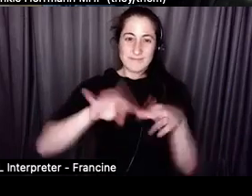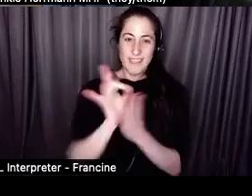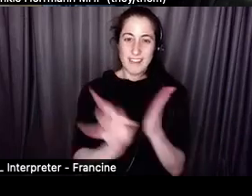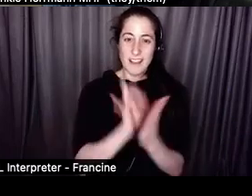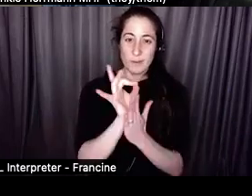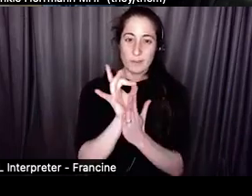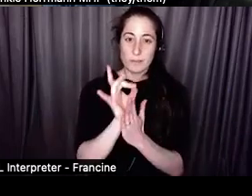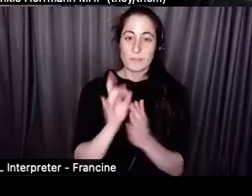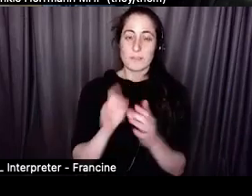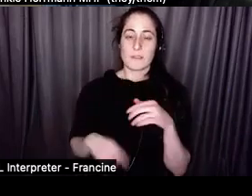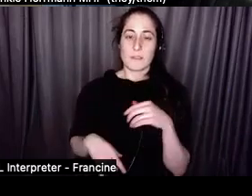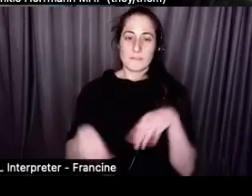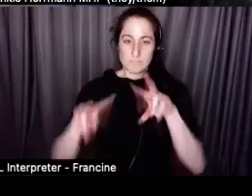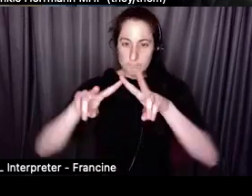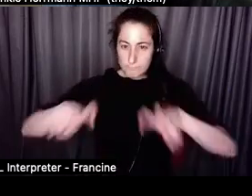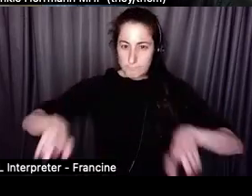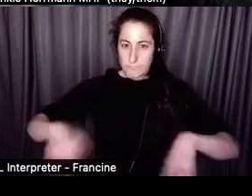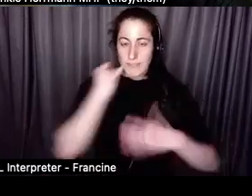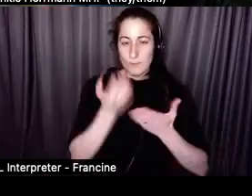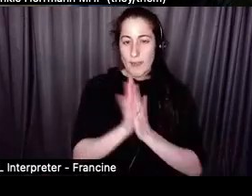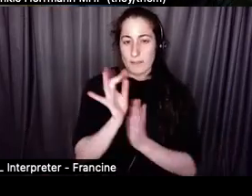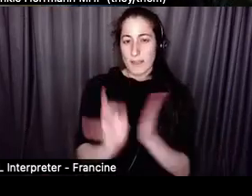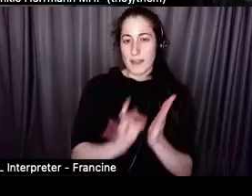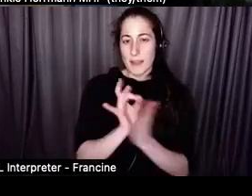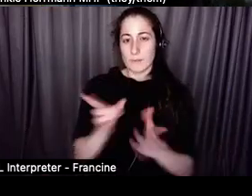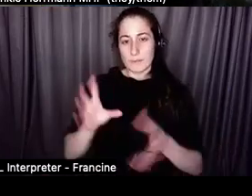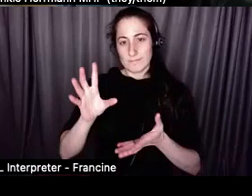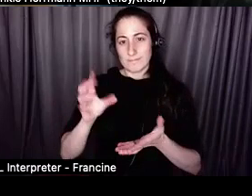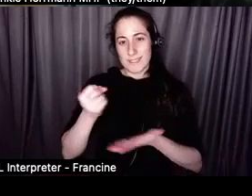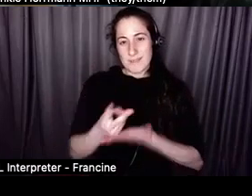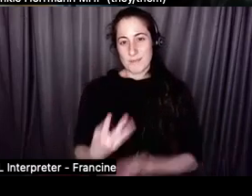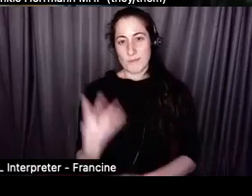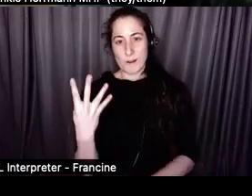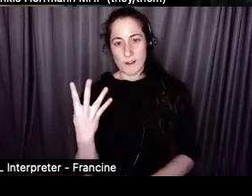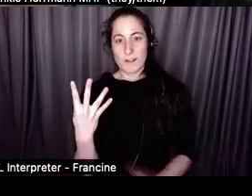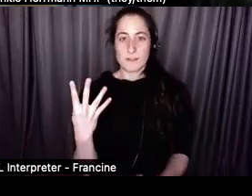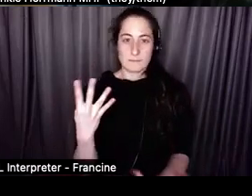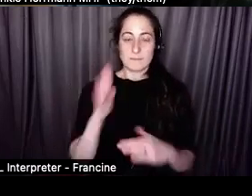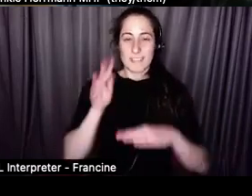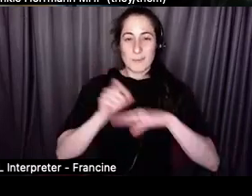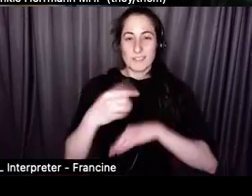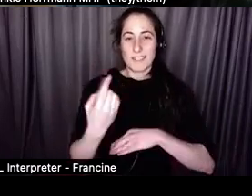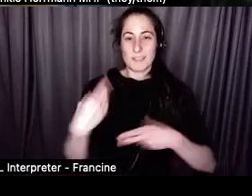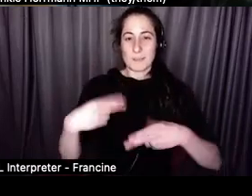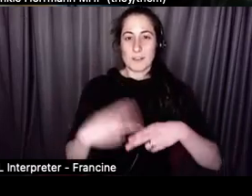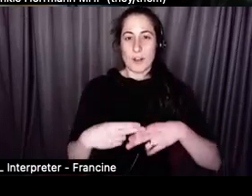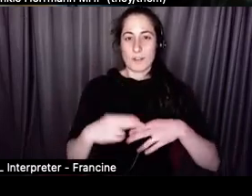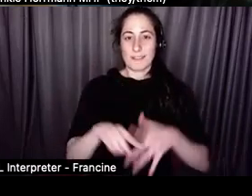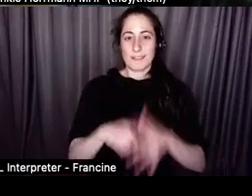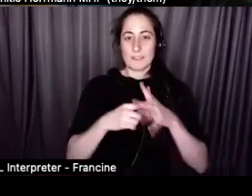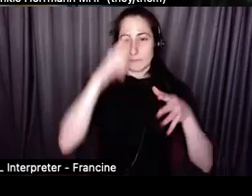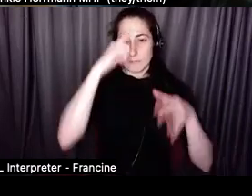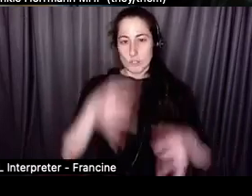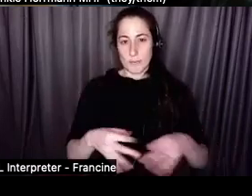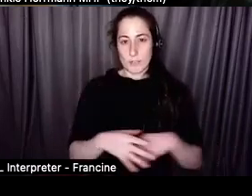Then, if you've asked for the 8 hours and they give you 4, they send you something called an initial adverse determination, and it would